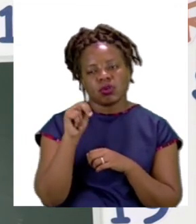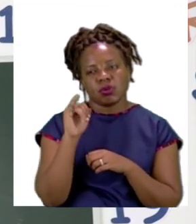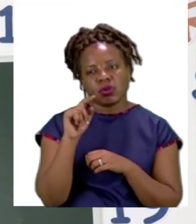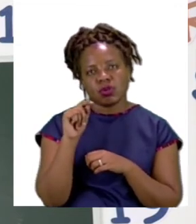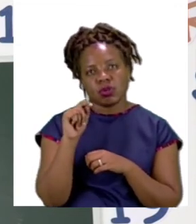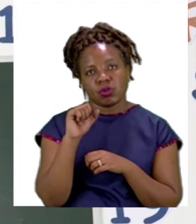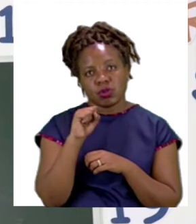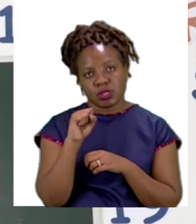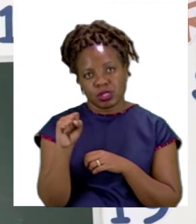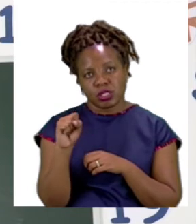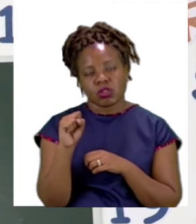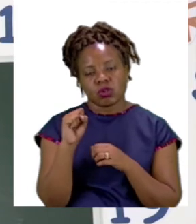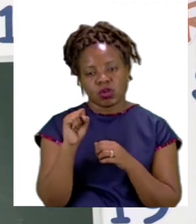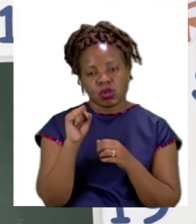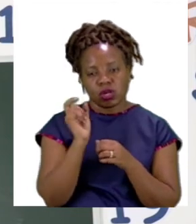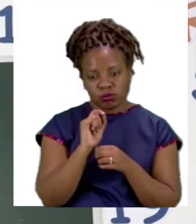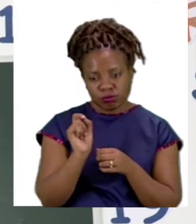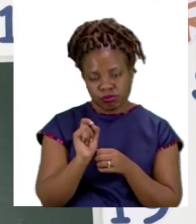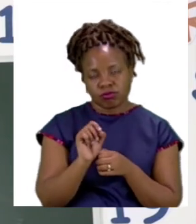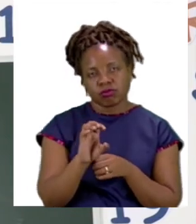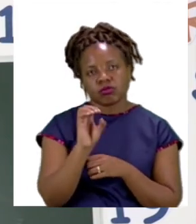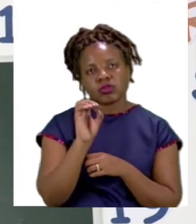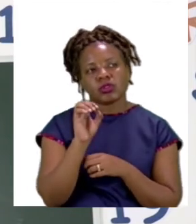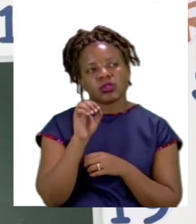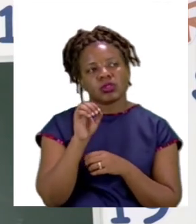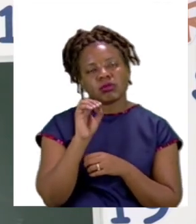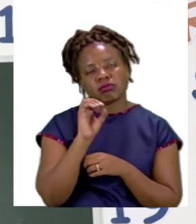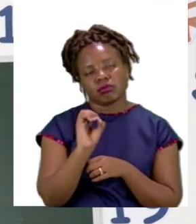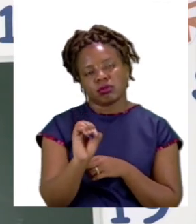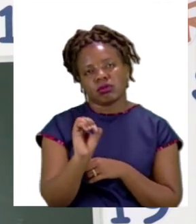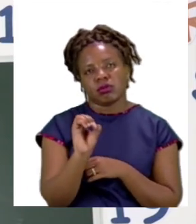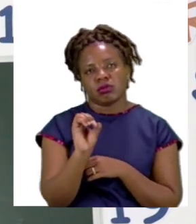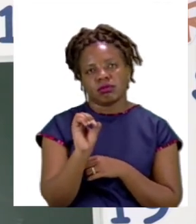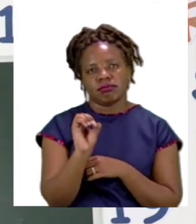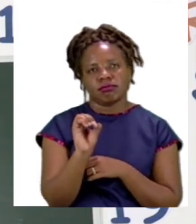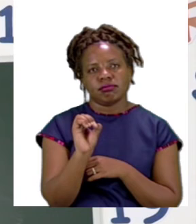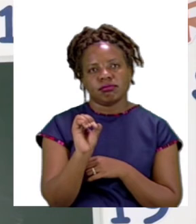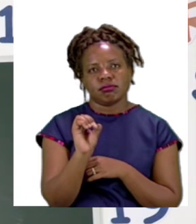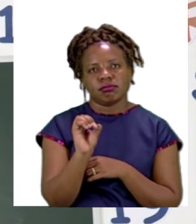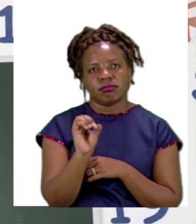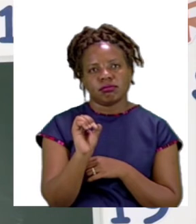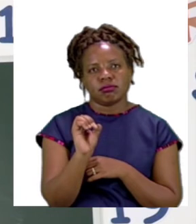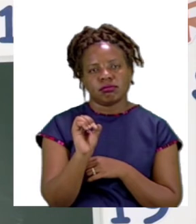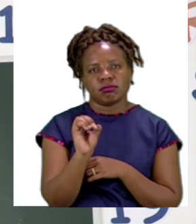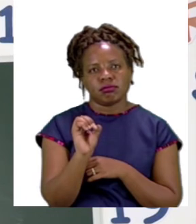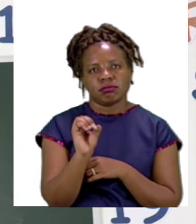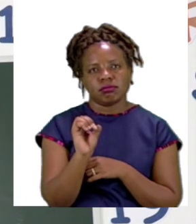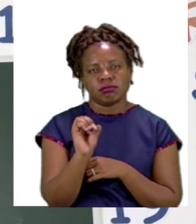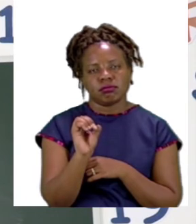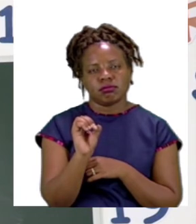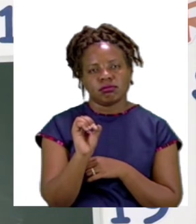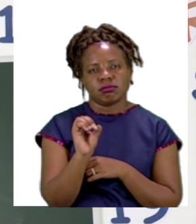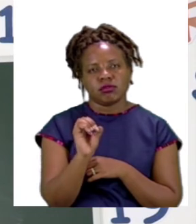it to Grandpa Hundreds, that means we are going to only write the last digit. Because if it